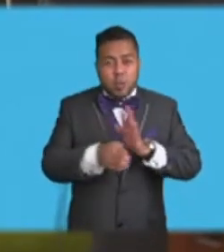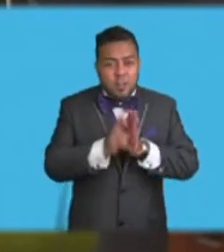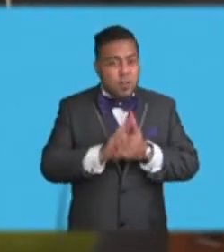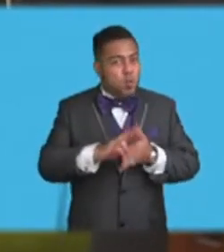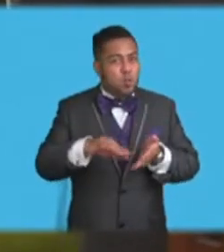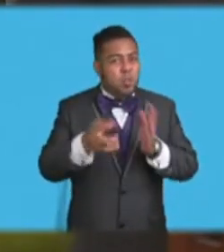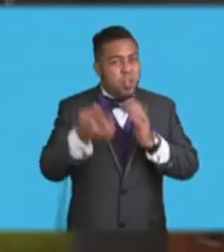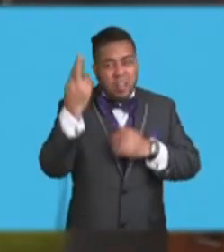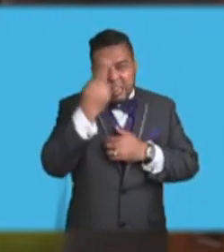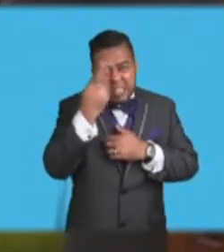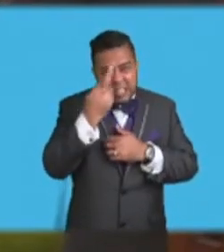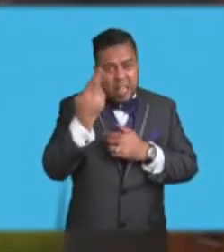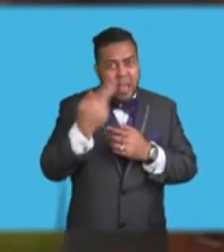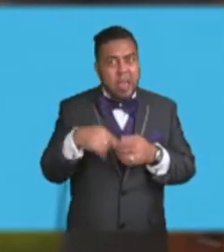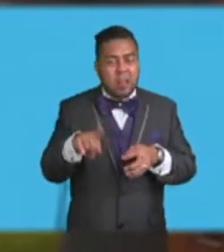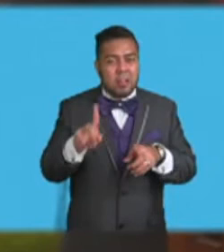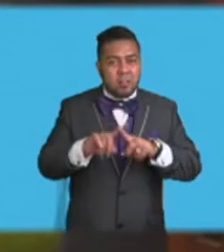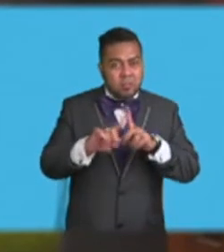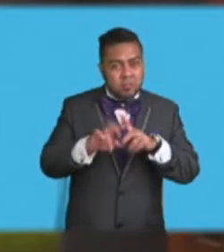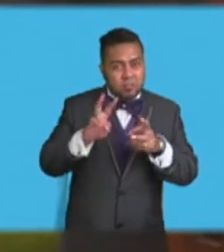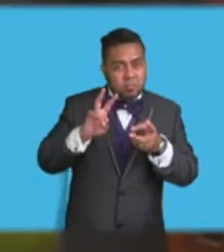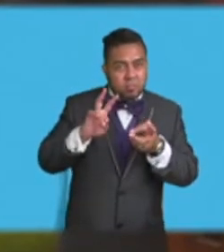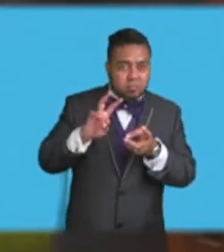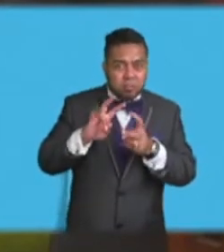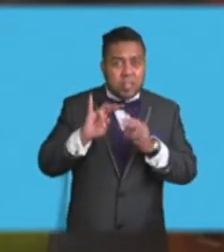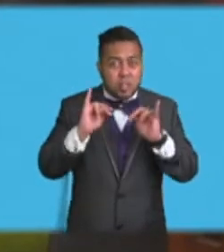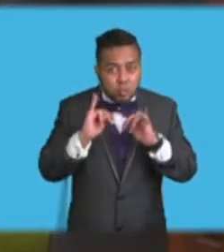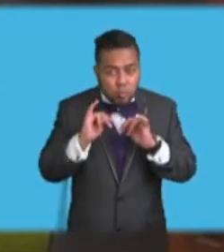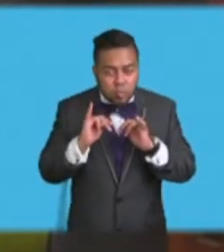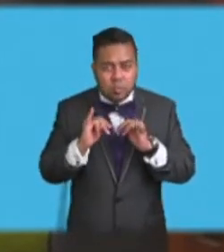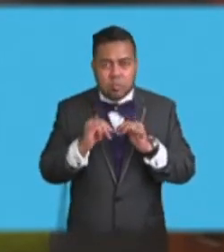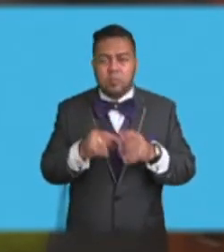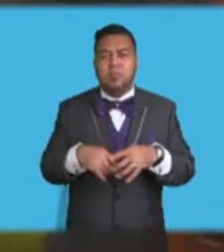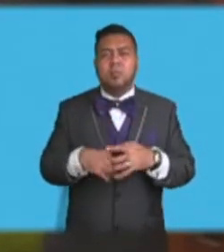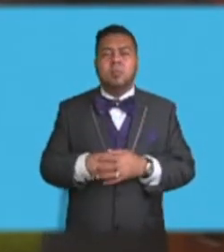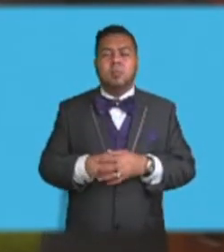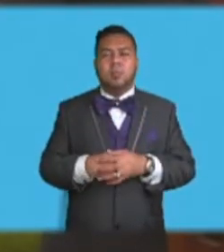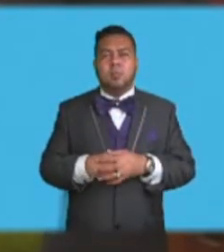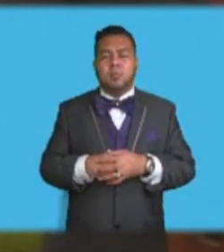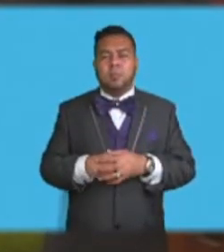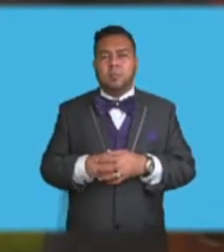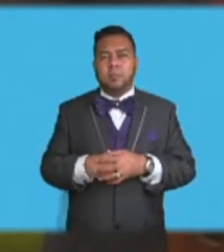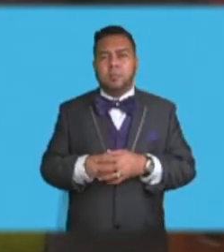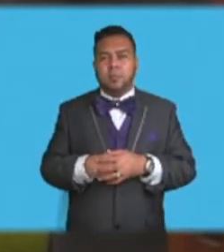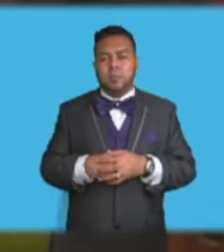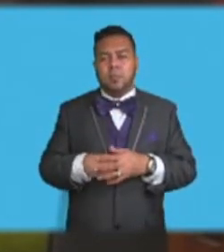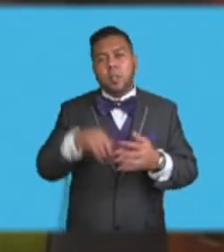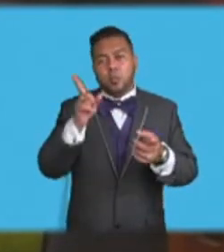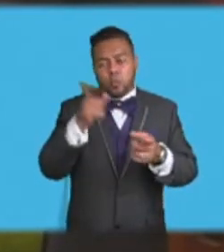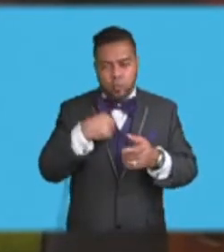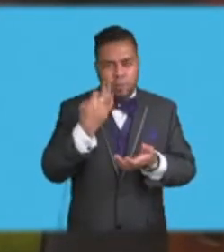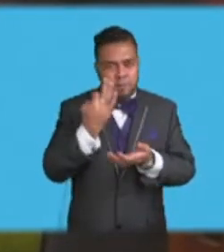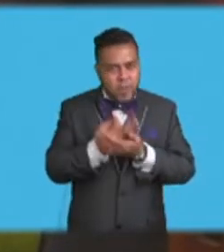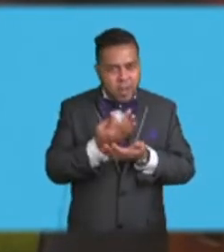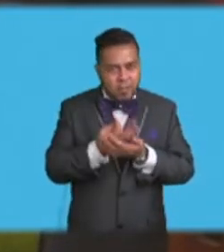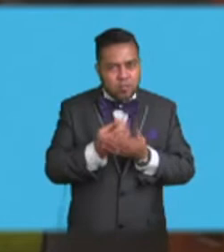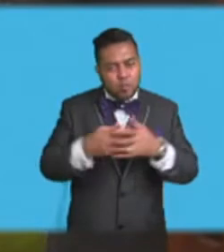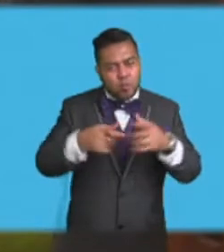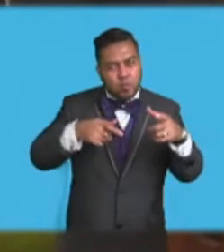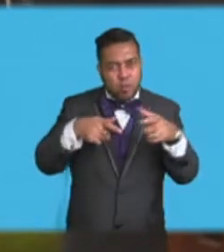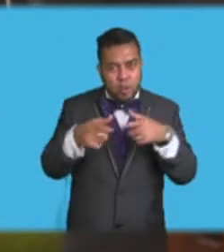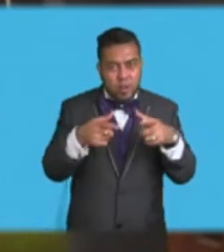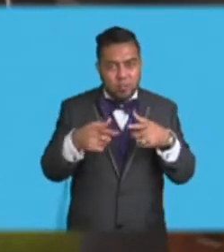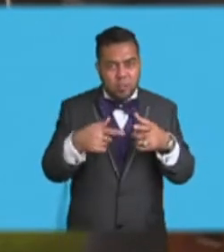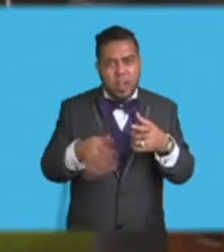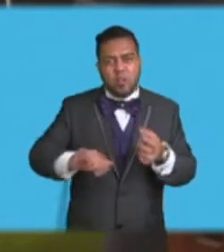and vulnerabilities, the adequacy of institutional frameworks, and capacity in financial regulation and supervision, as well as